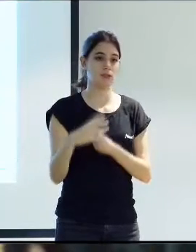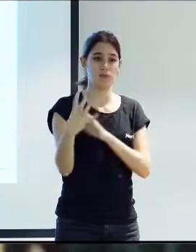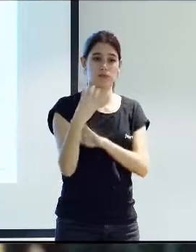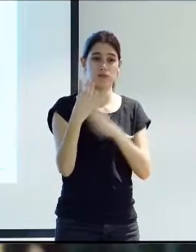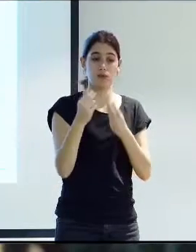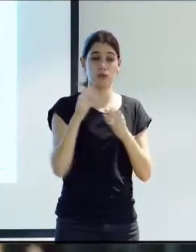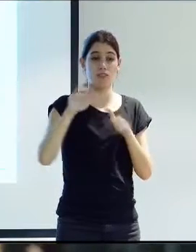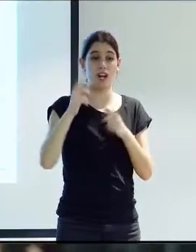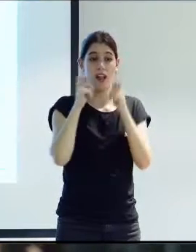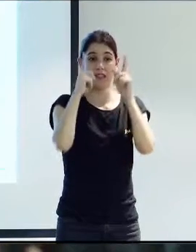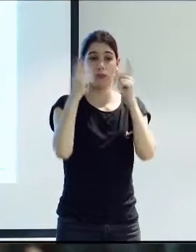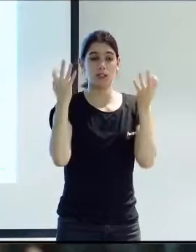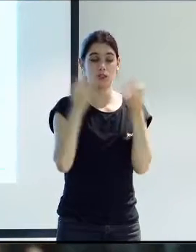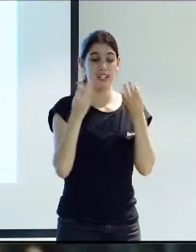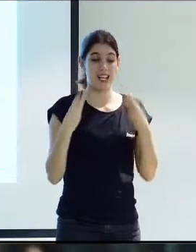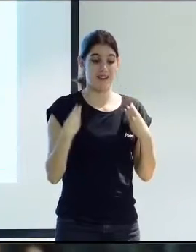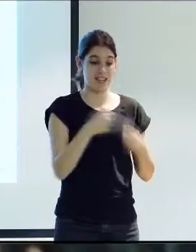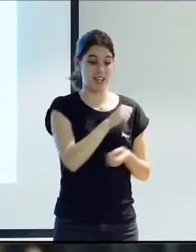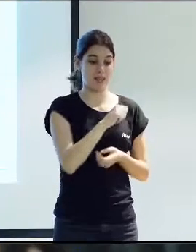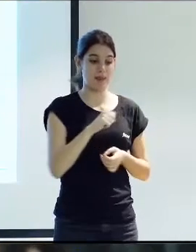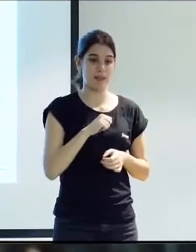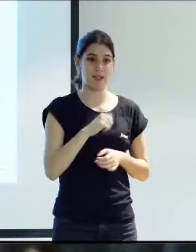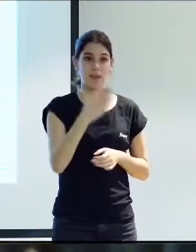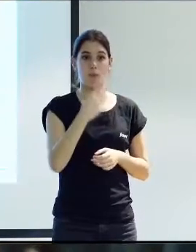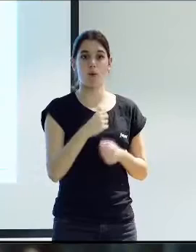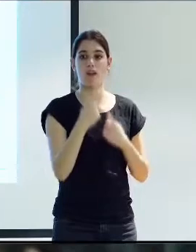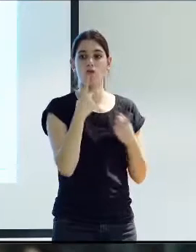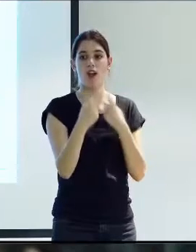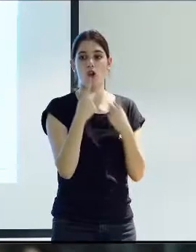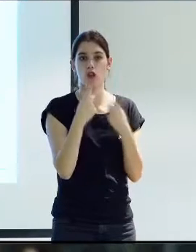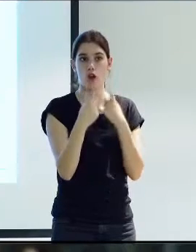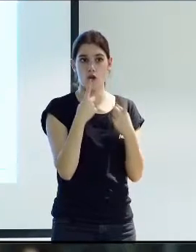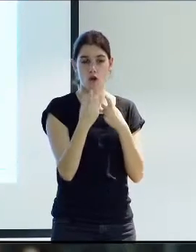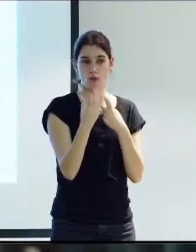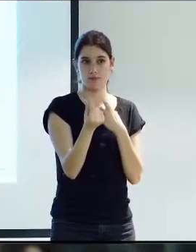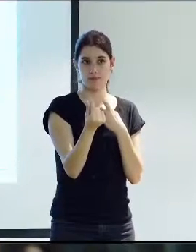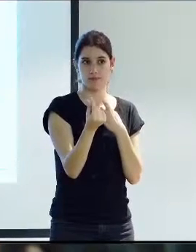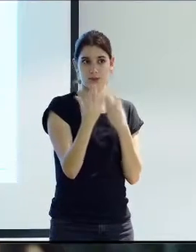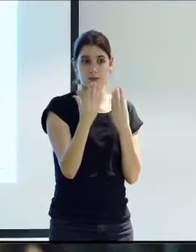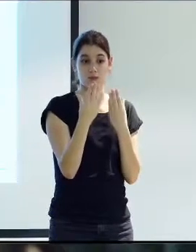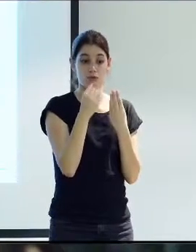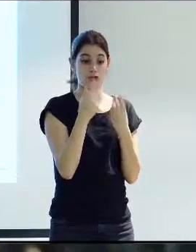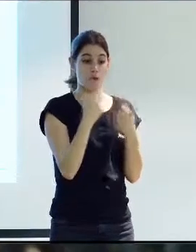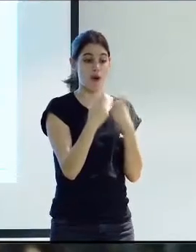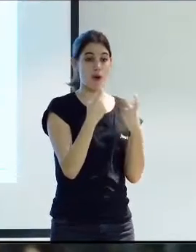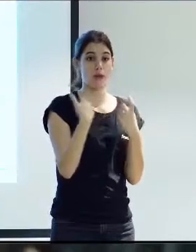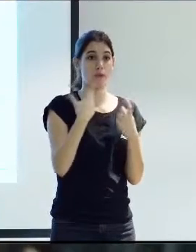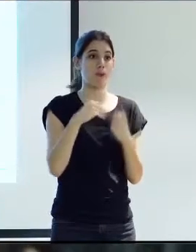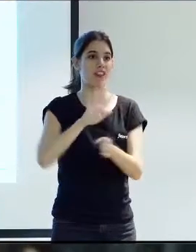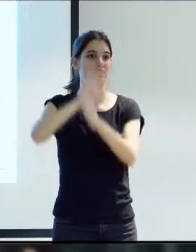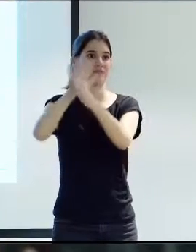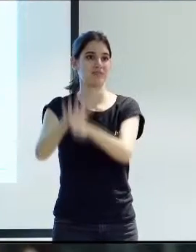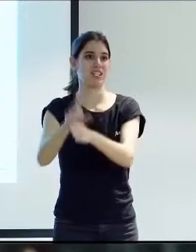removes the prestige from our movement, and because they think that independent living might